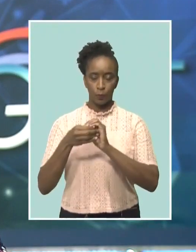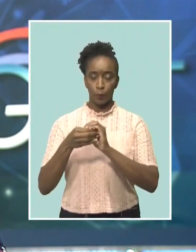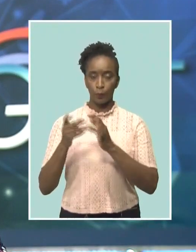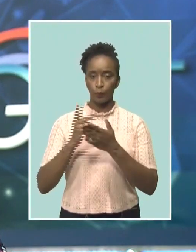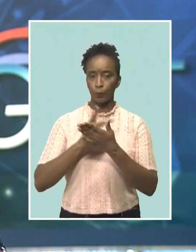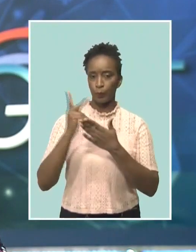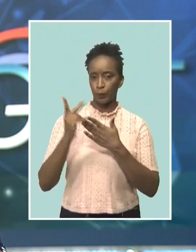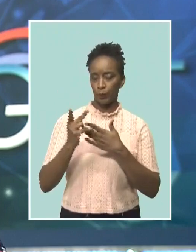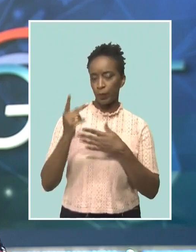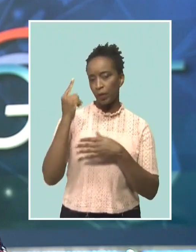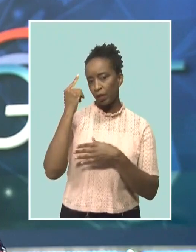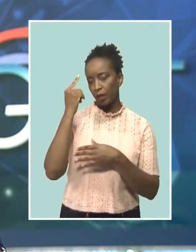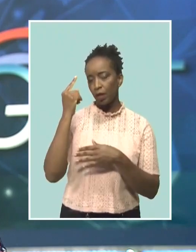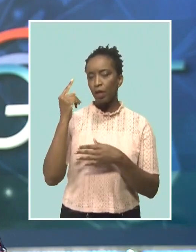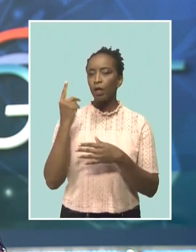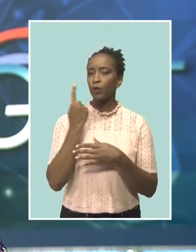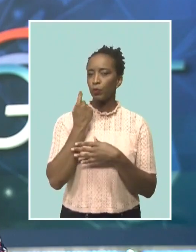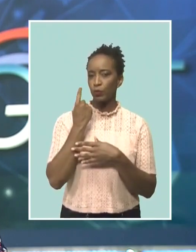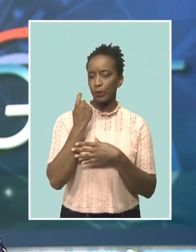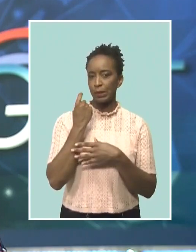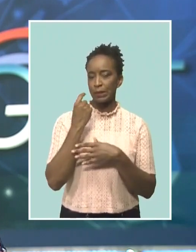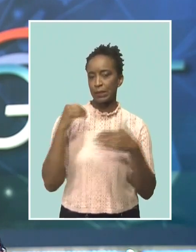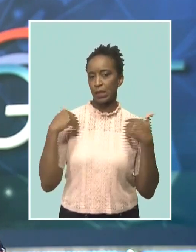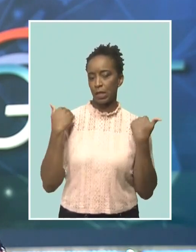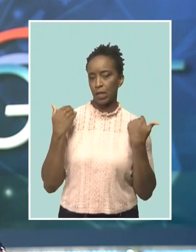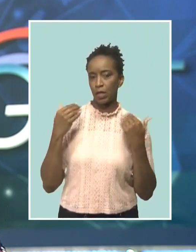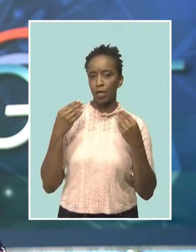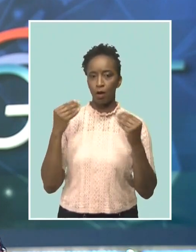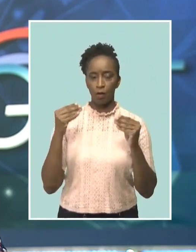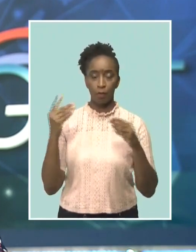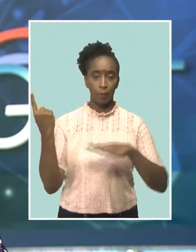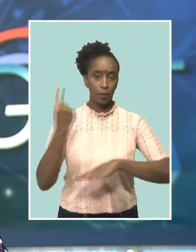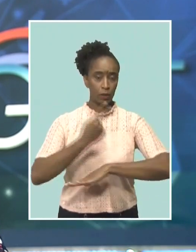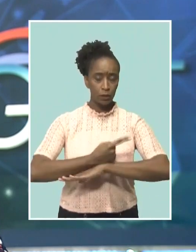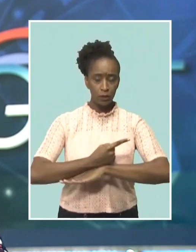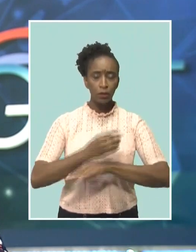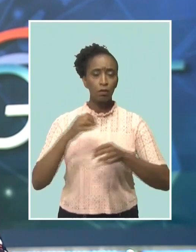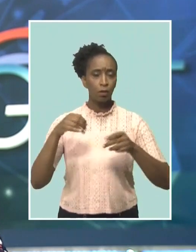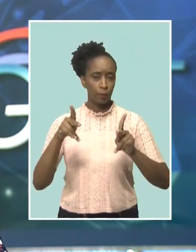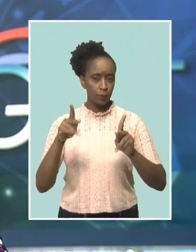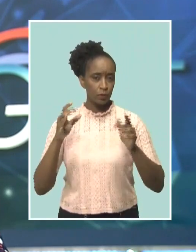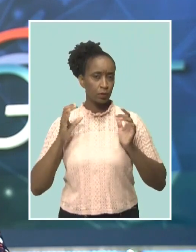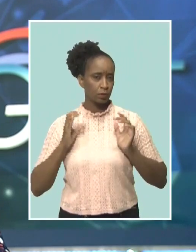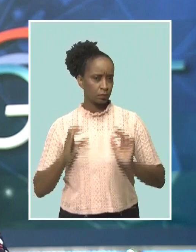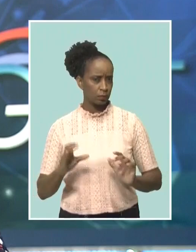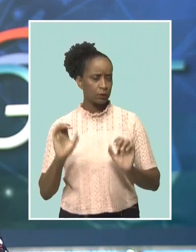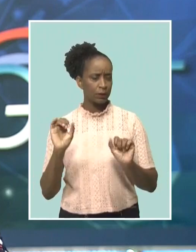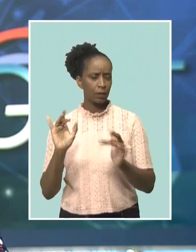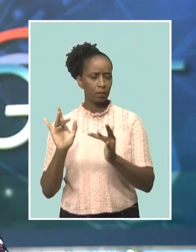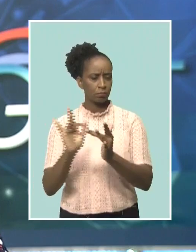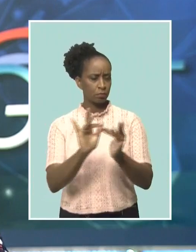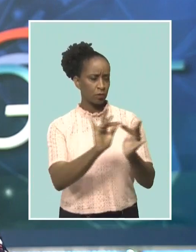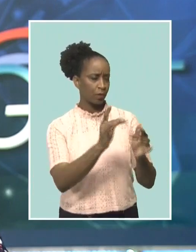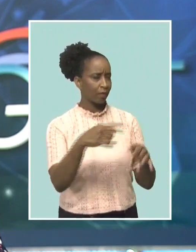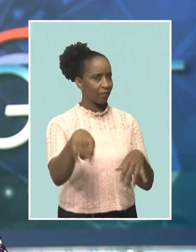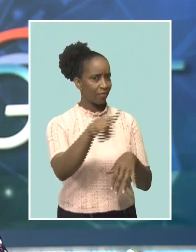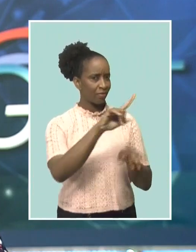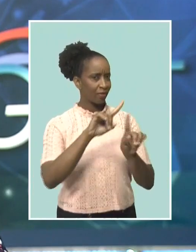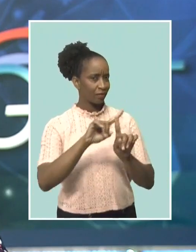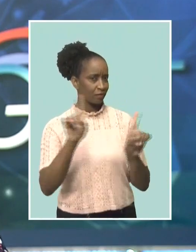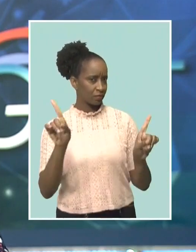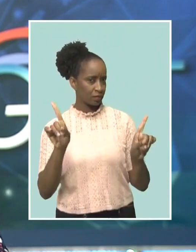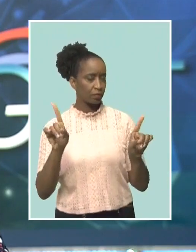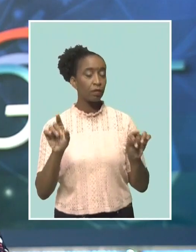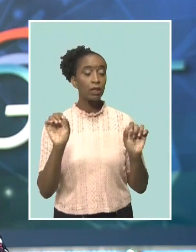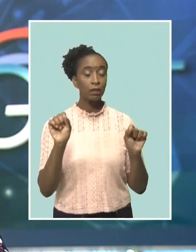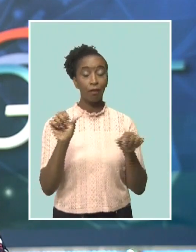its recently held Youth Market Day as an opportunity for its clients to reach a different demographic and have their products go beyond